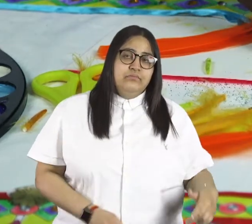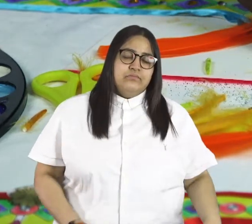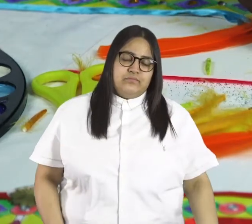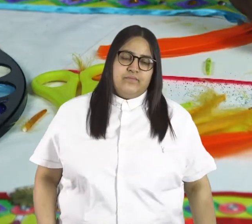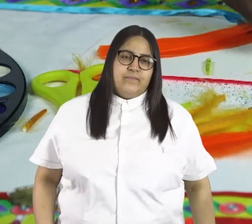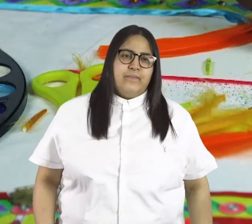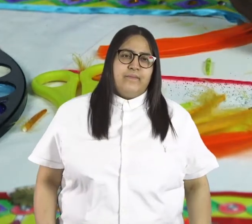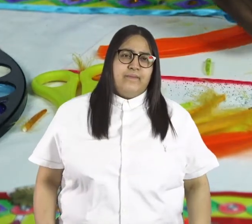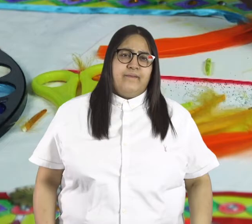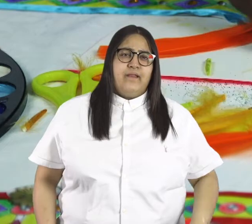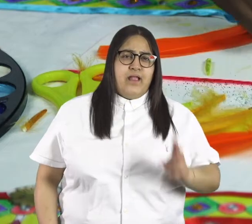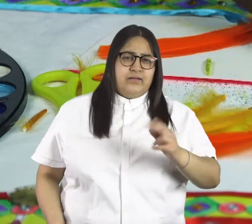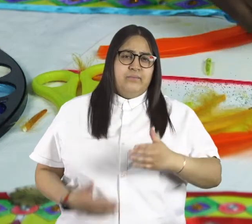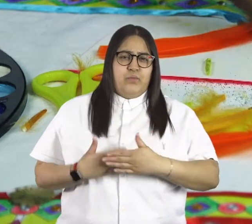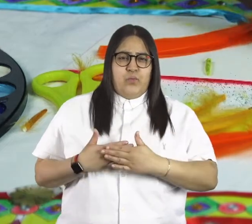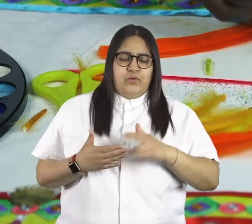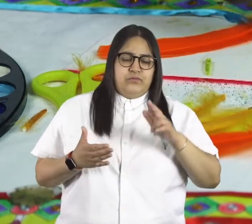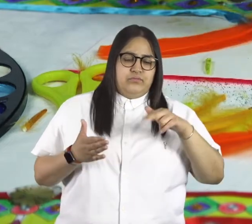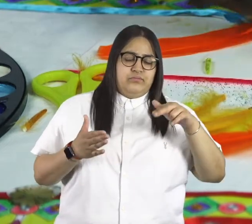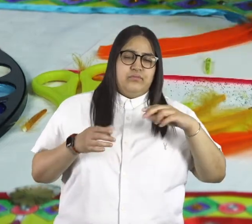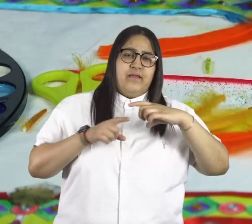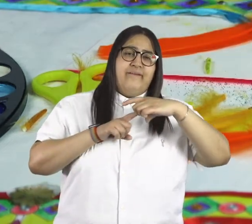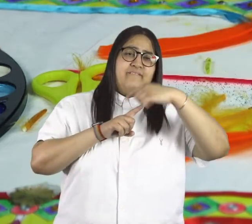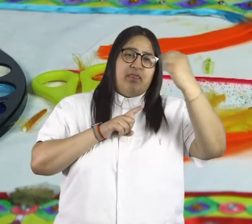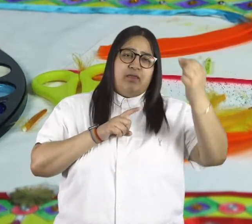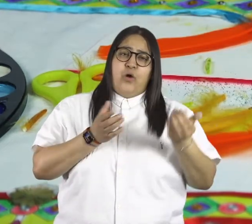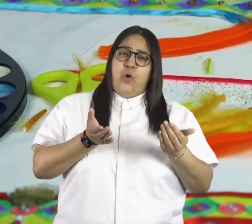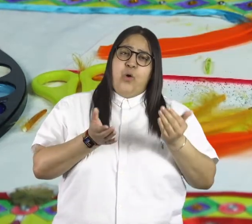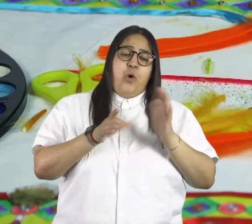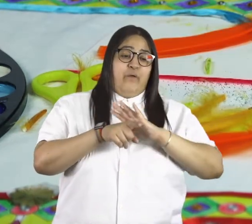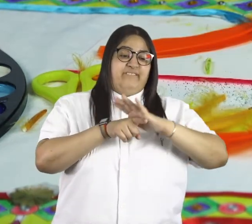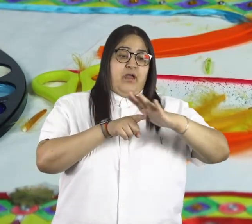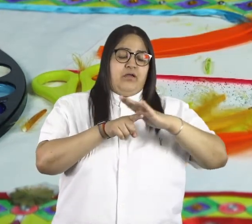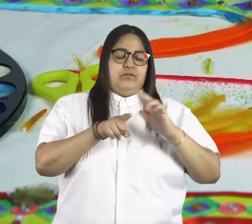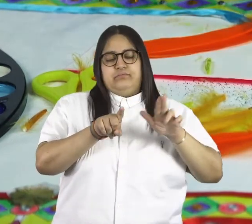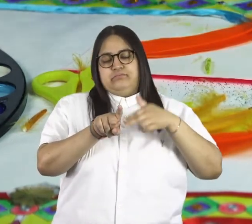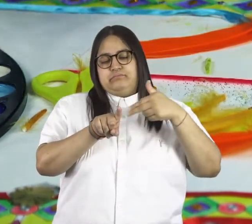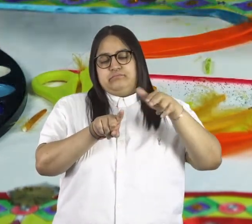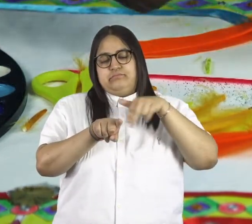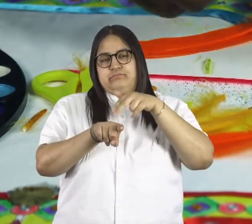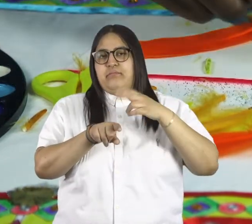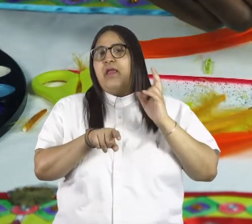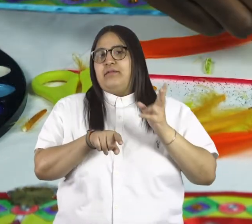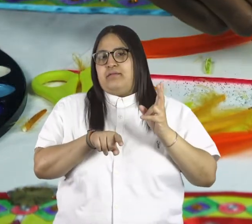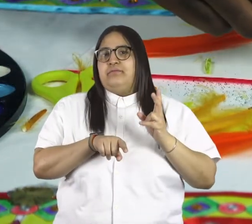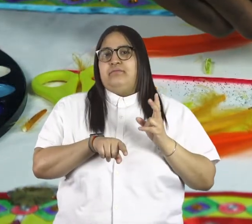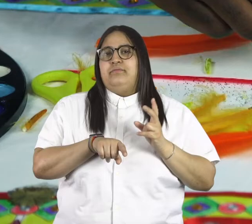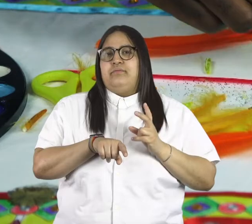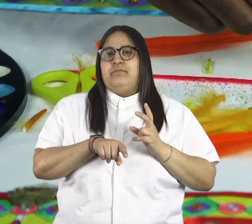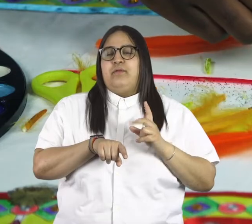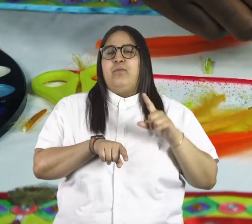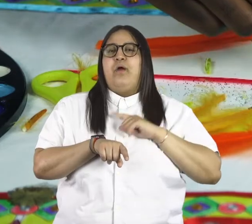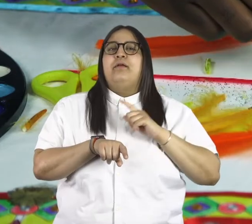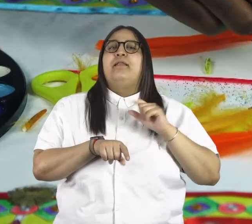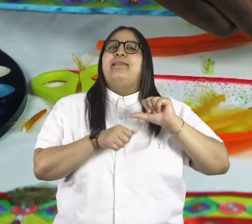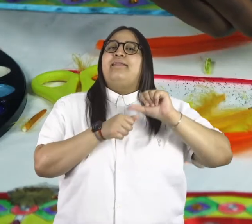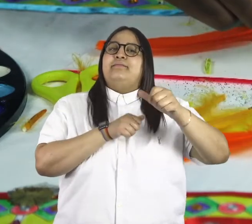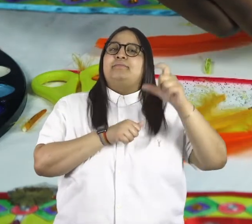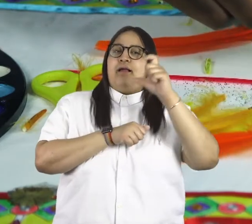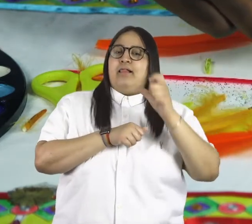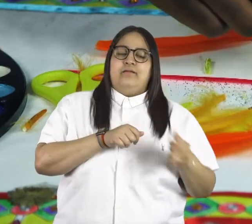and just apply a bit more just over the feather. That's for when you add in the next color.